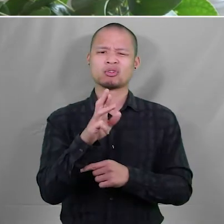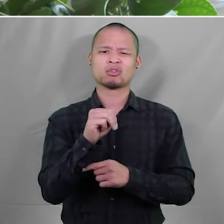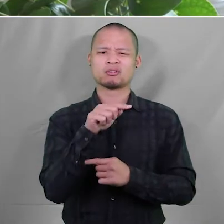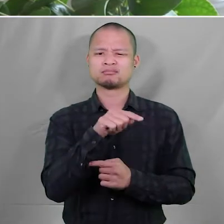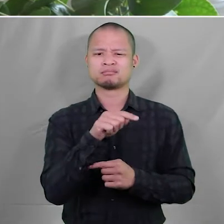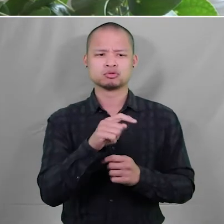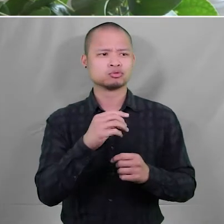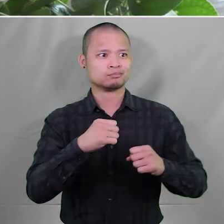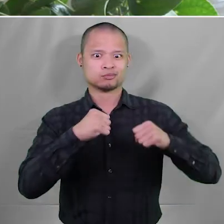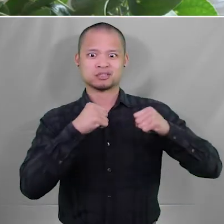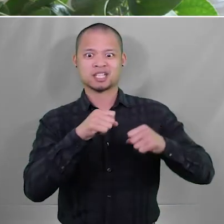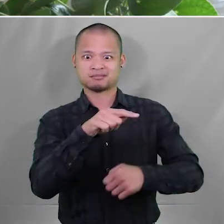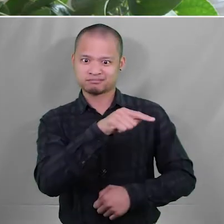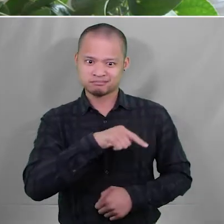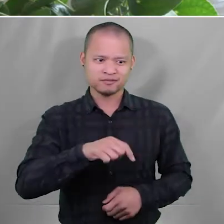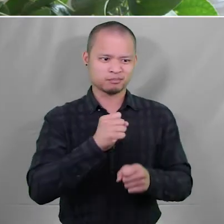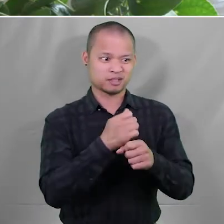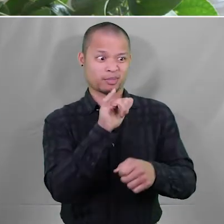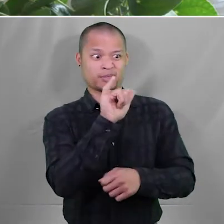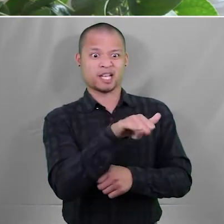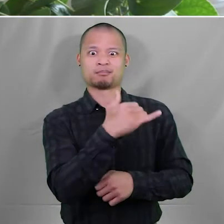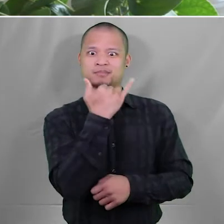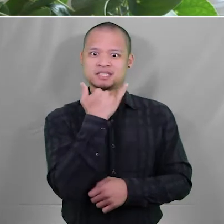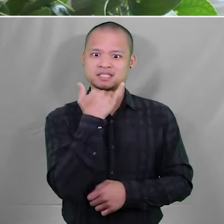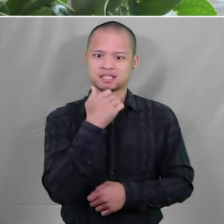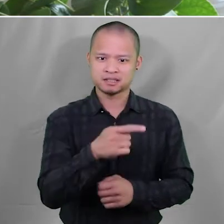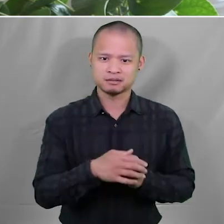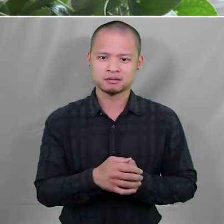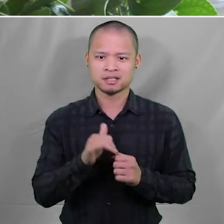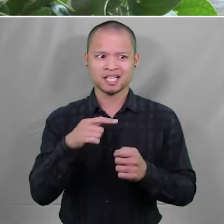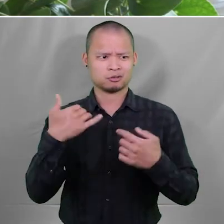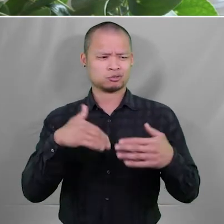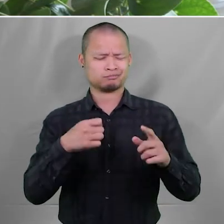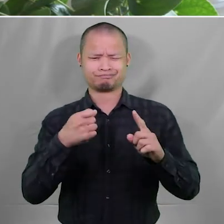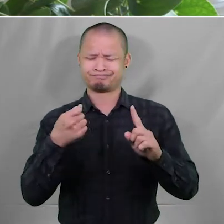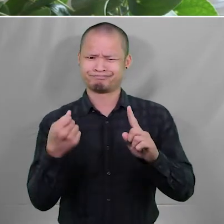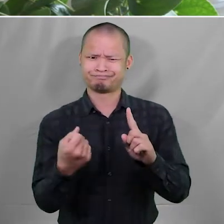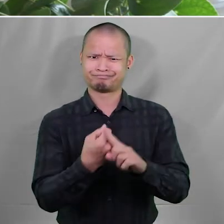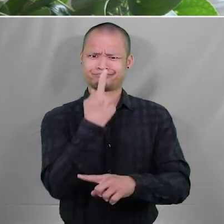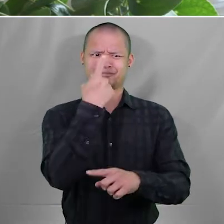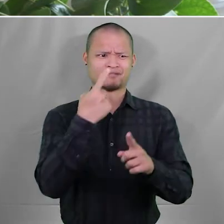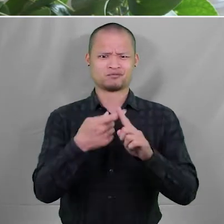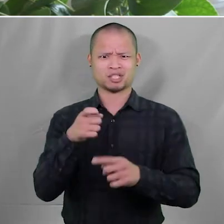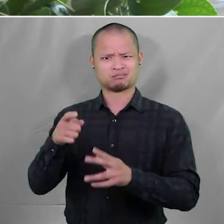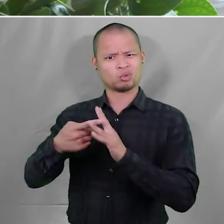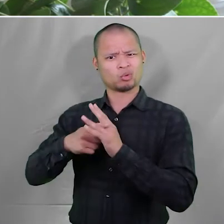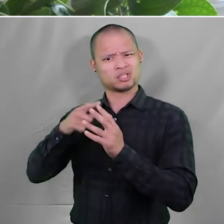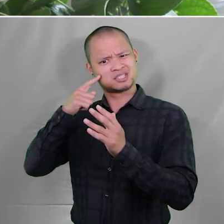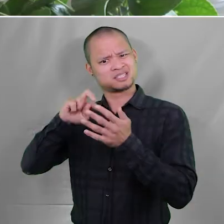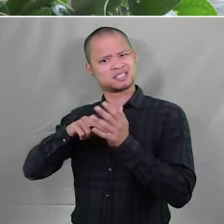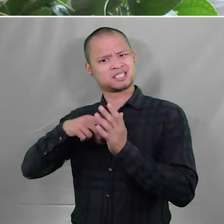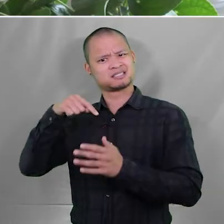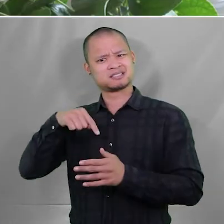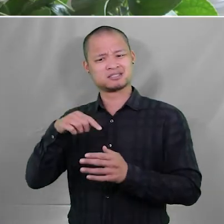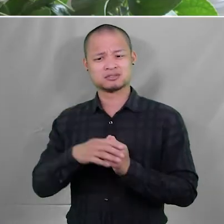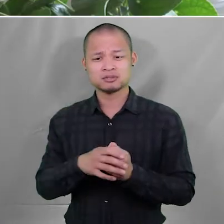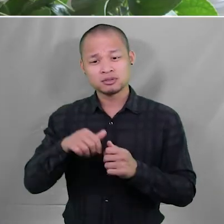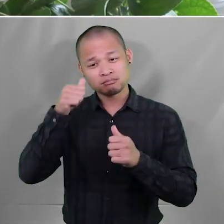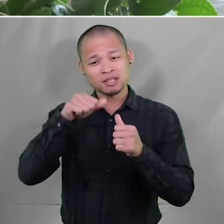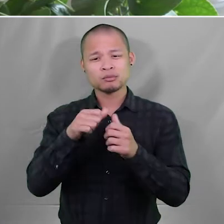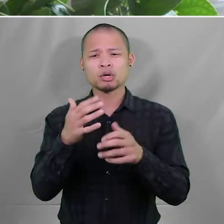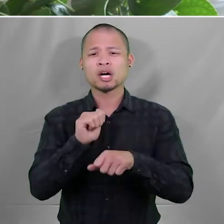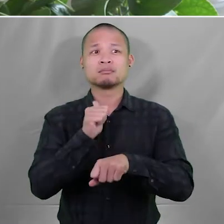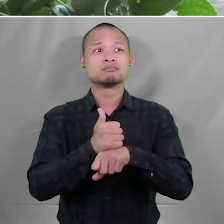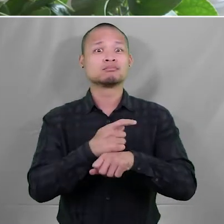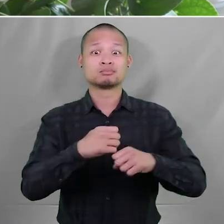harm, to protect people from making mistakes. And this is so far off the mark from the original intent. Remember, it was put in